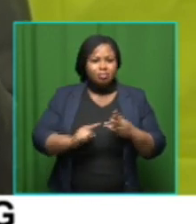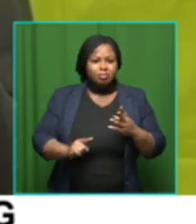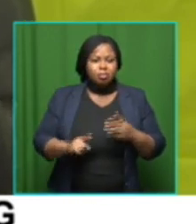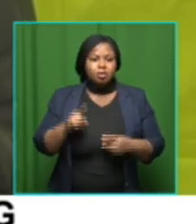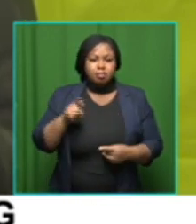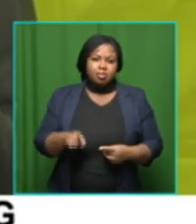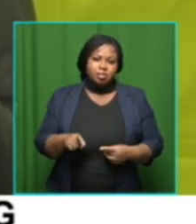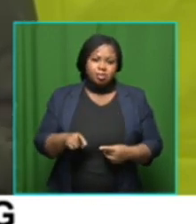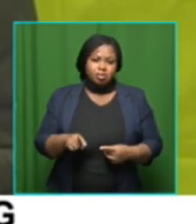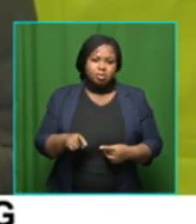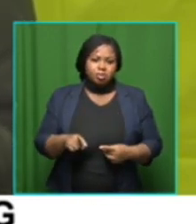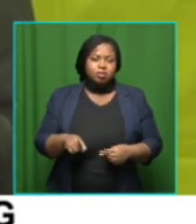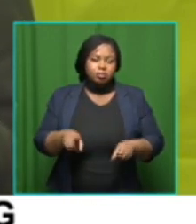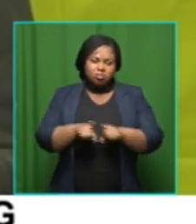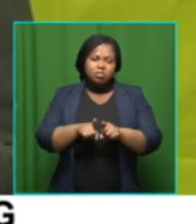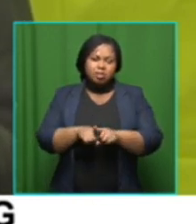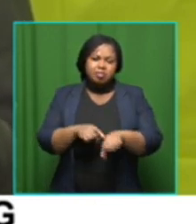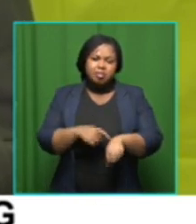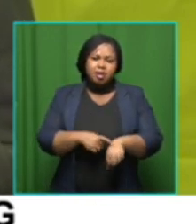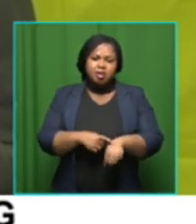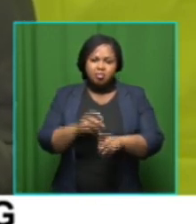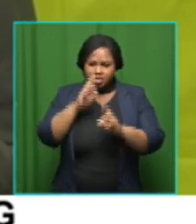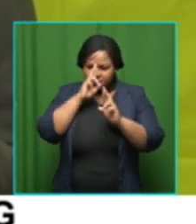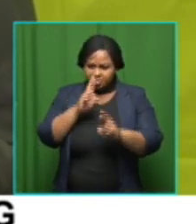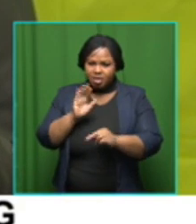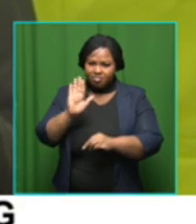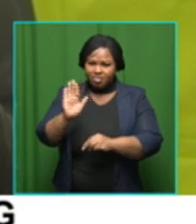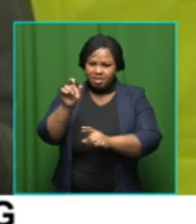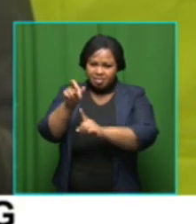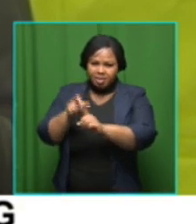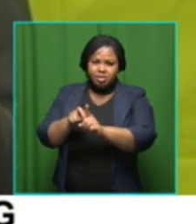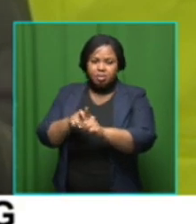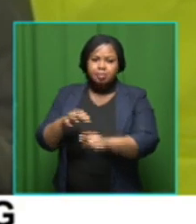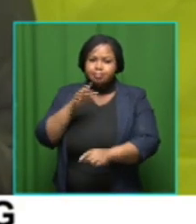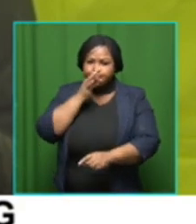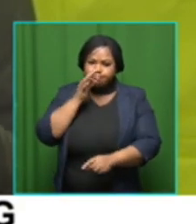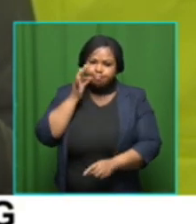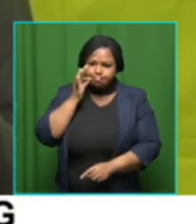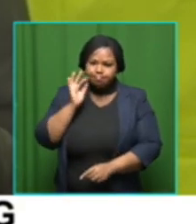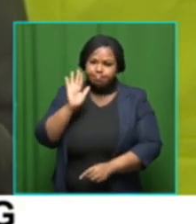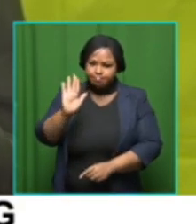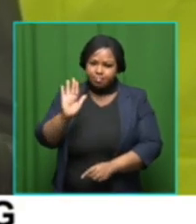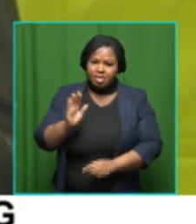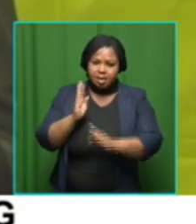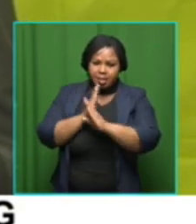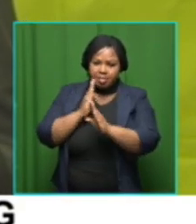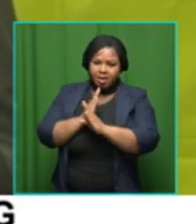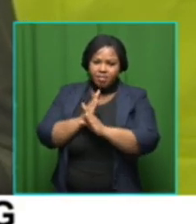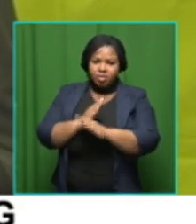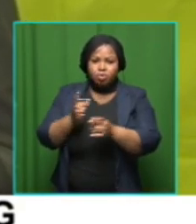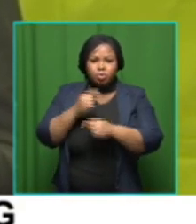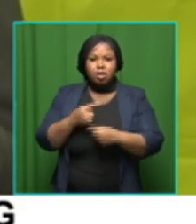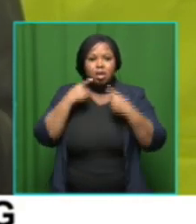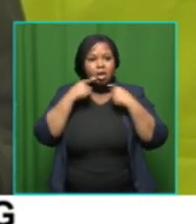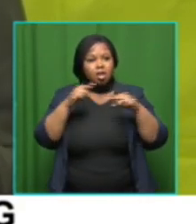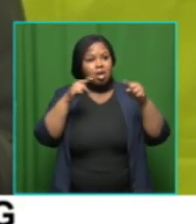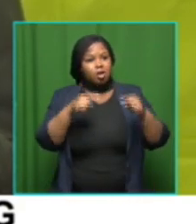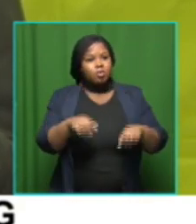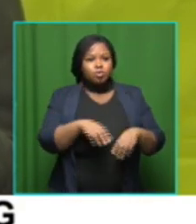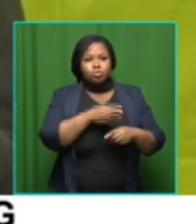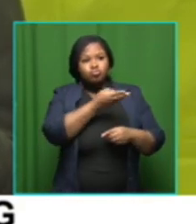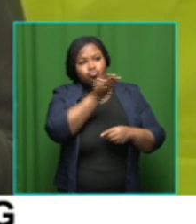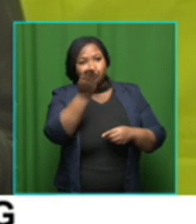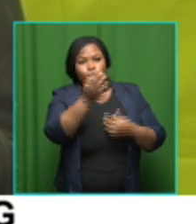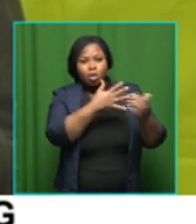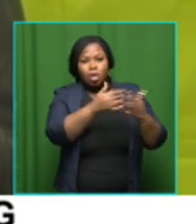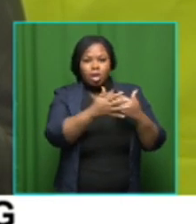maintain an element of privacy, an element of confidentiality in terms of who we disclose results to. And it's something